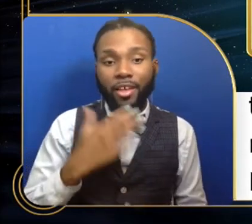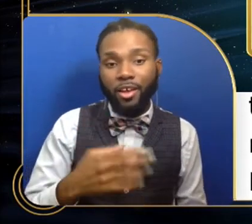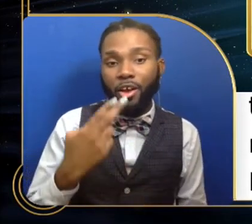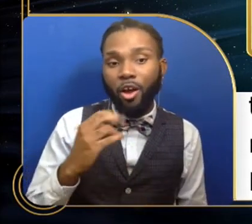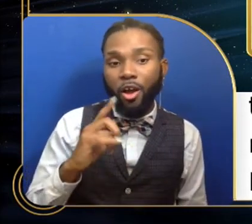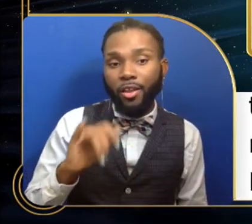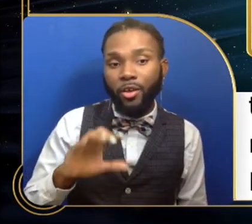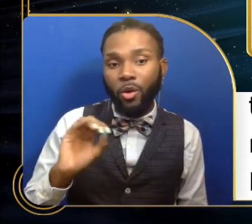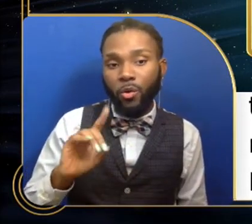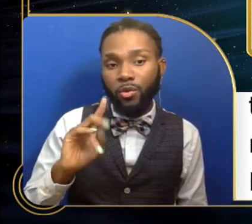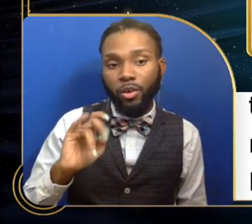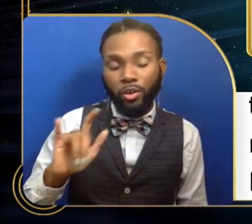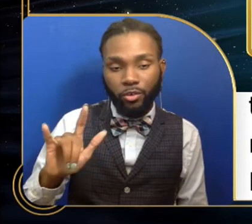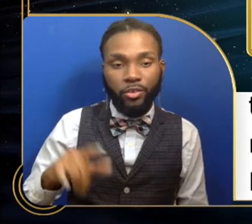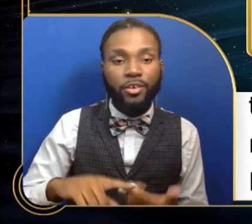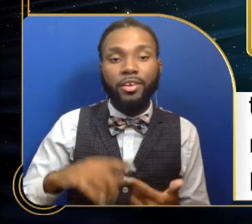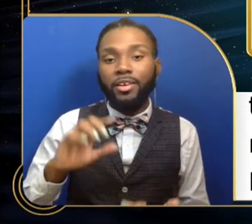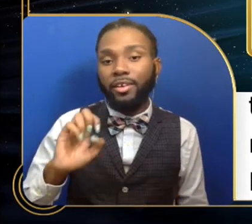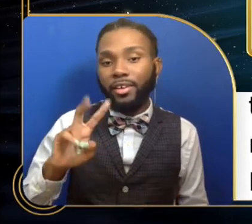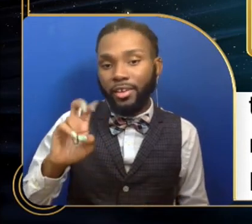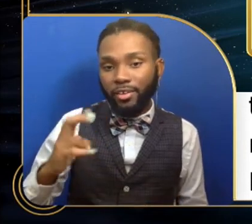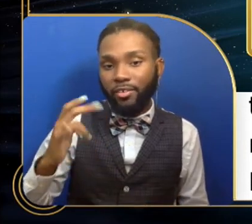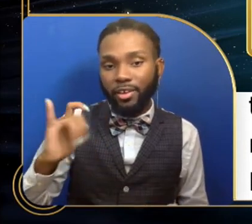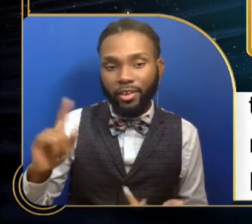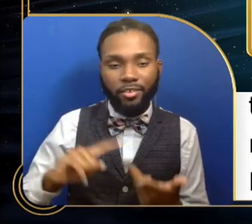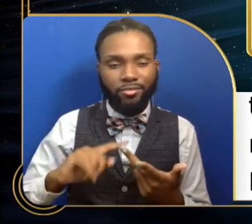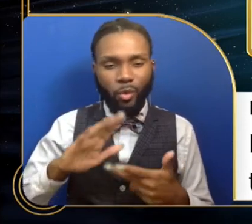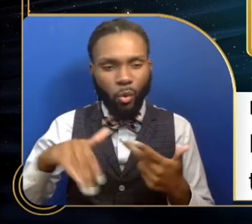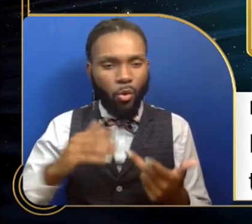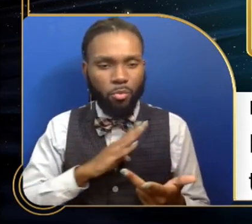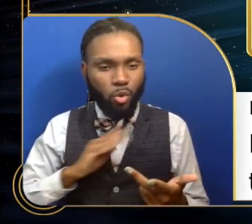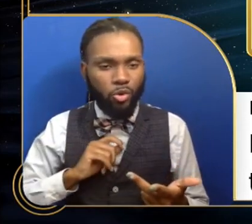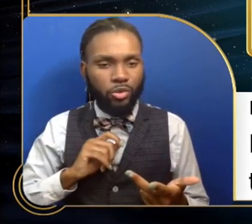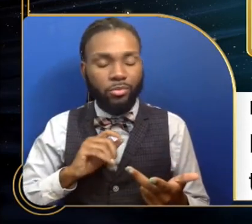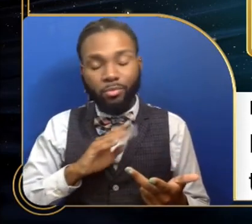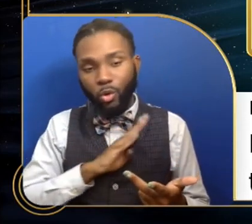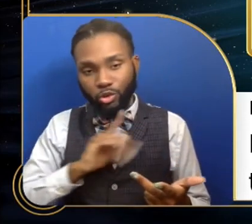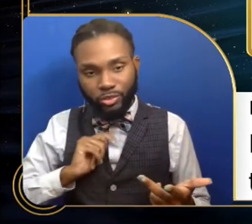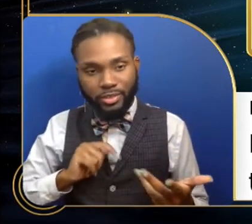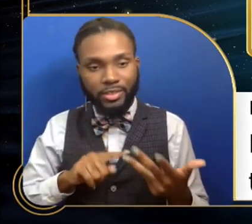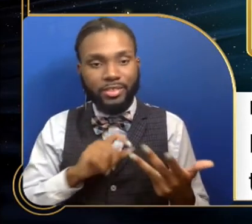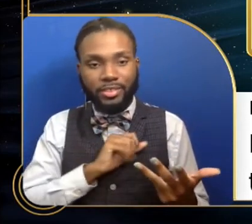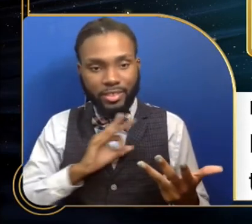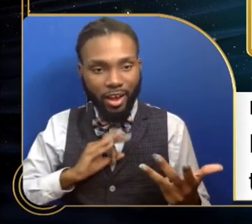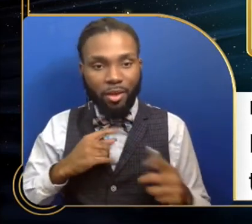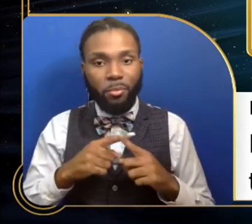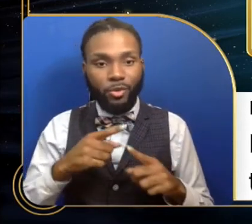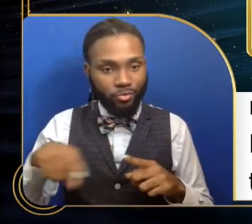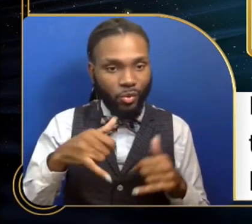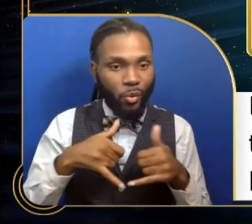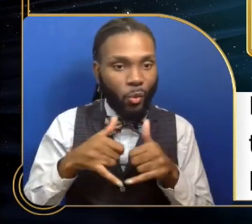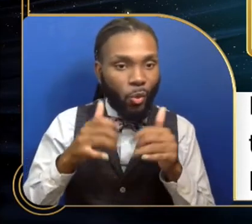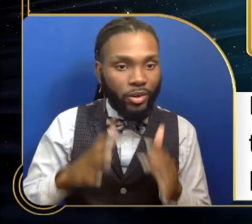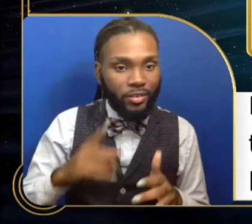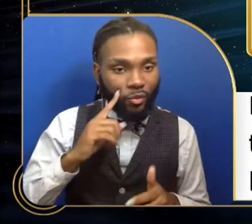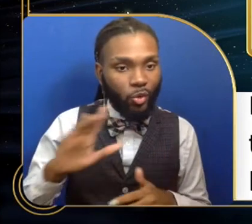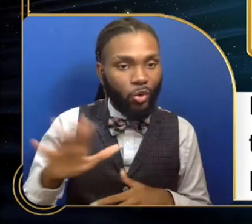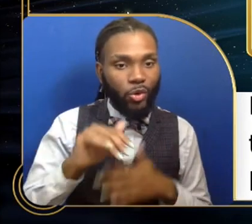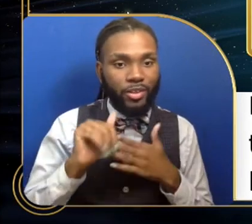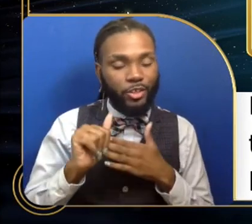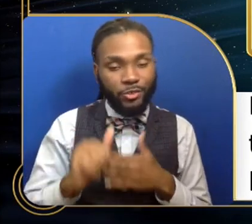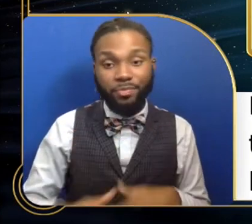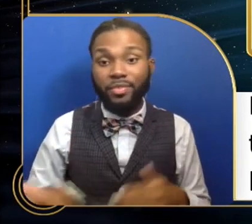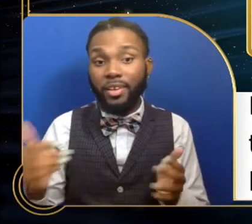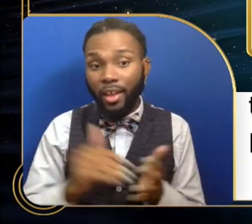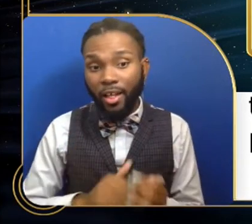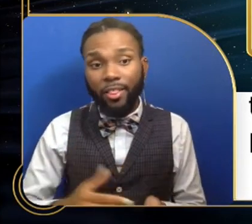the entire Board of Trustees and staff and tonight's awardees for your leadership. Again, thank you for